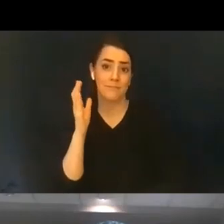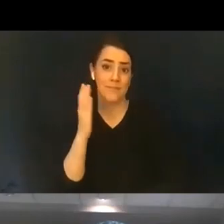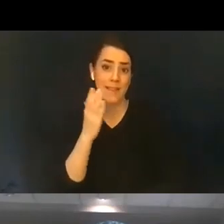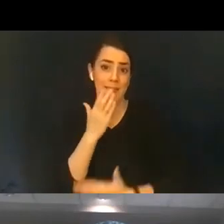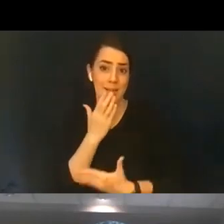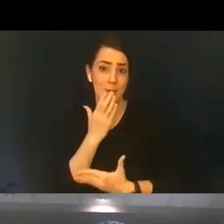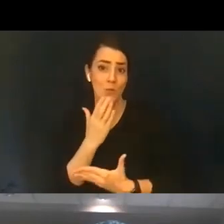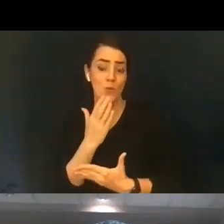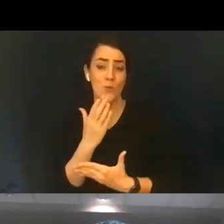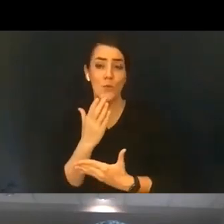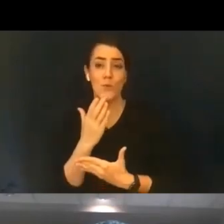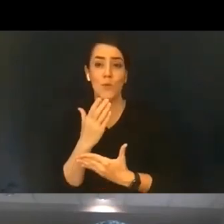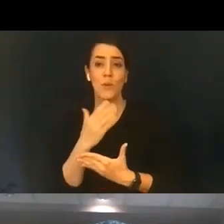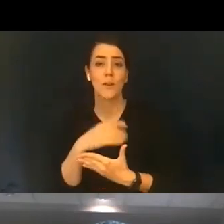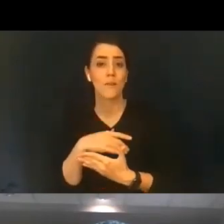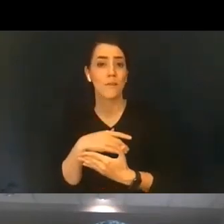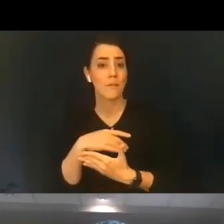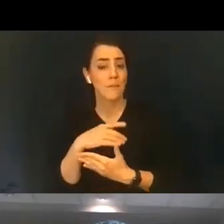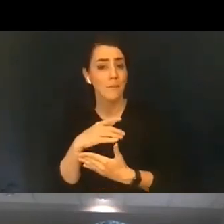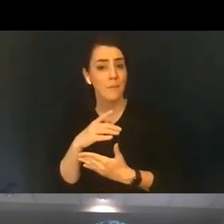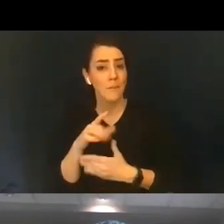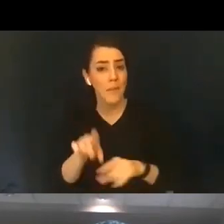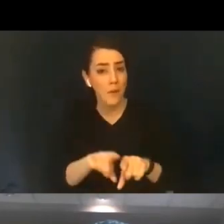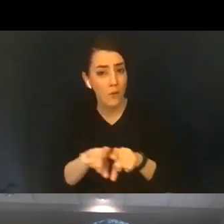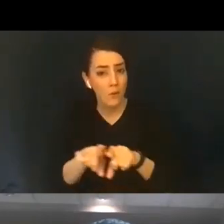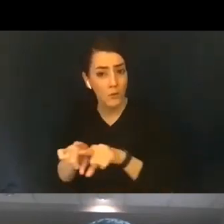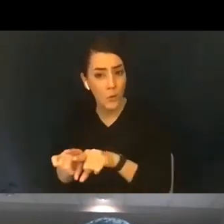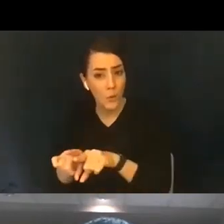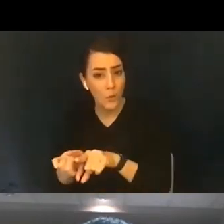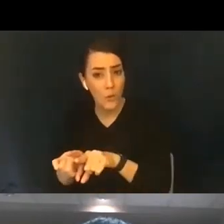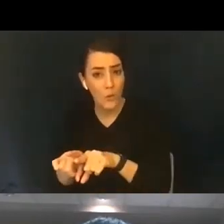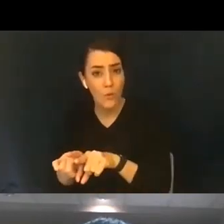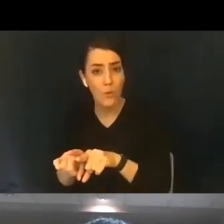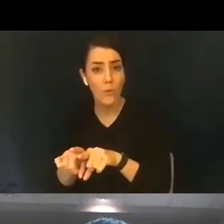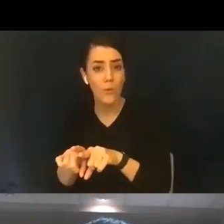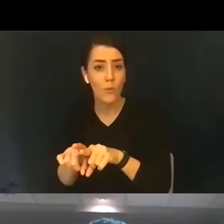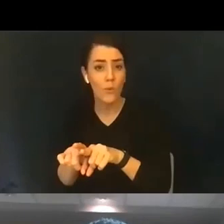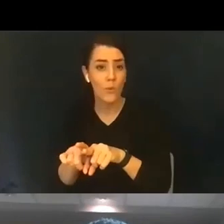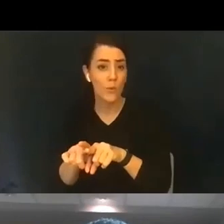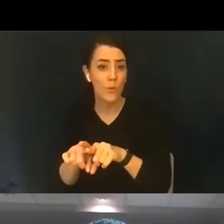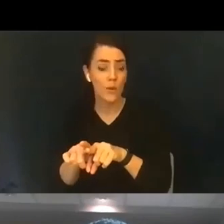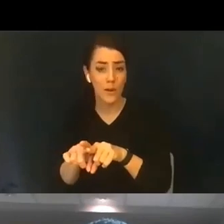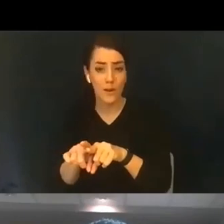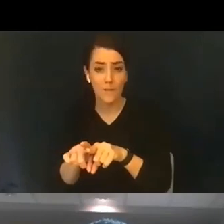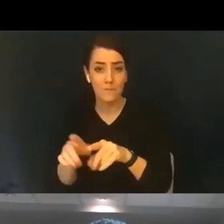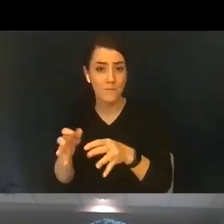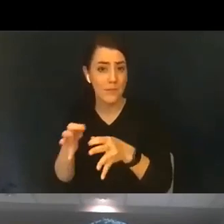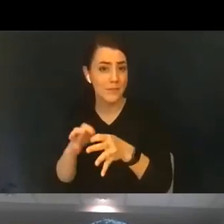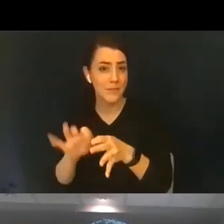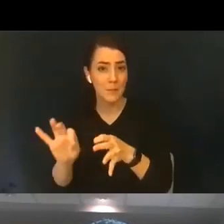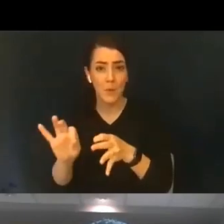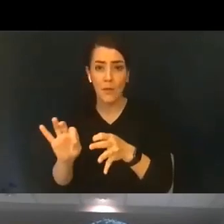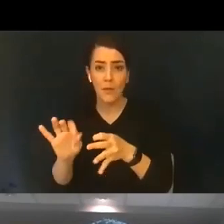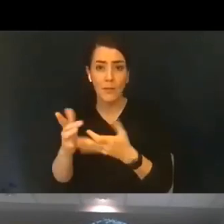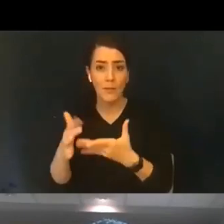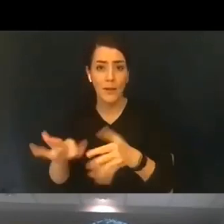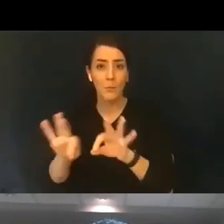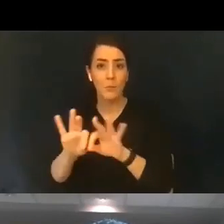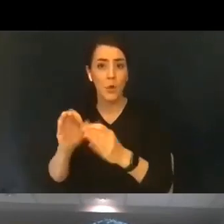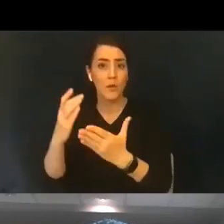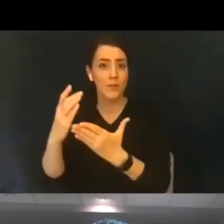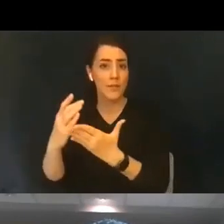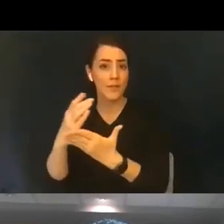And there's this very simple but so important lesson that you taught us